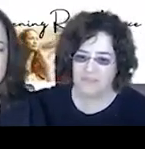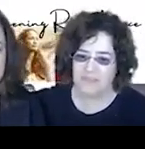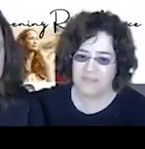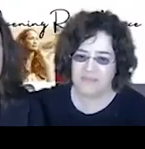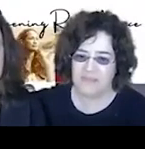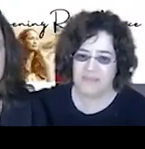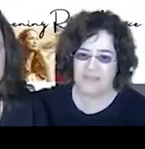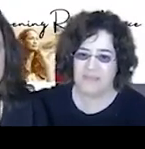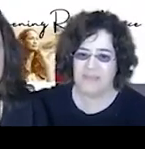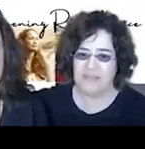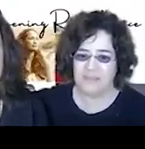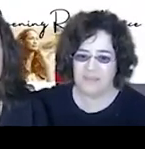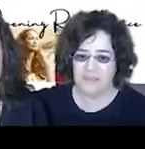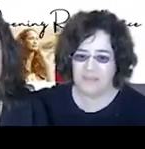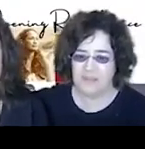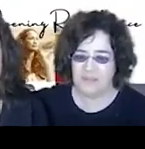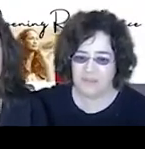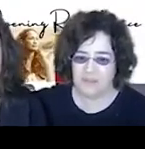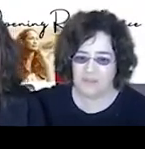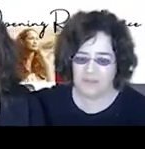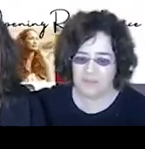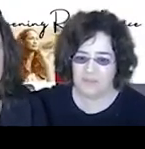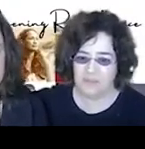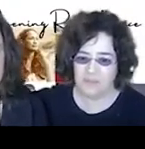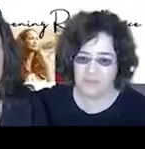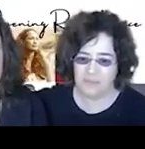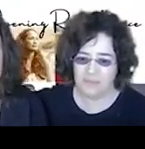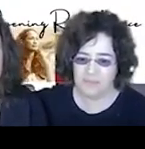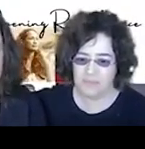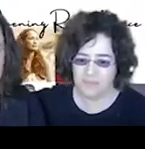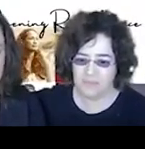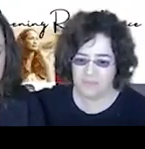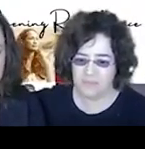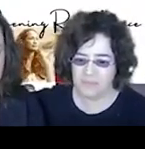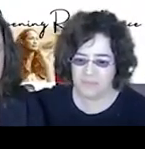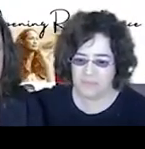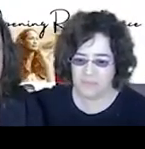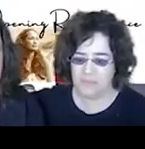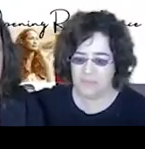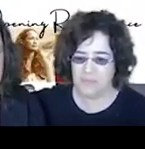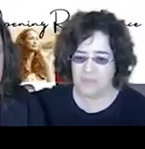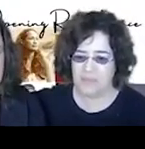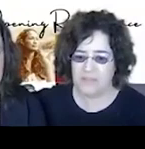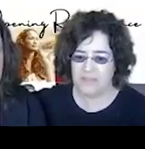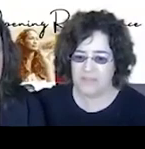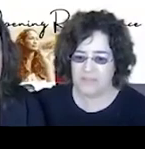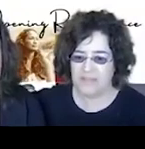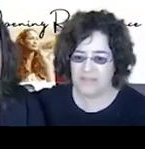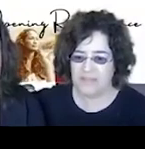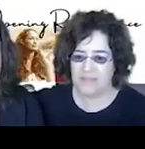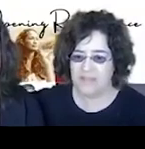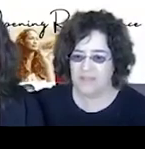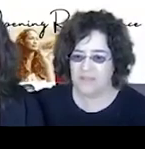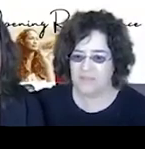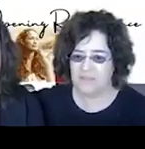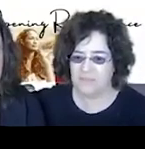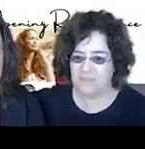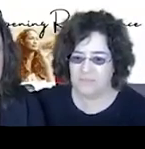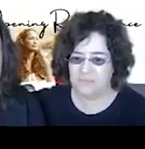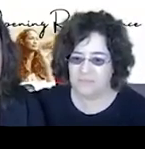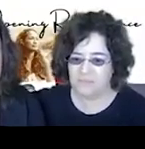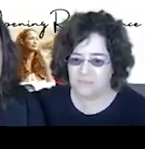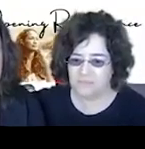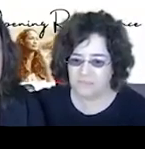always. And there is also a link to a very beautiful La Voz de Esperanza, which